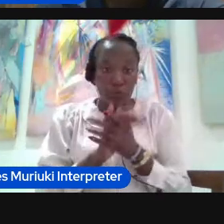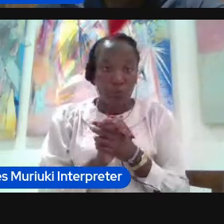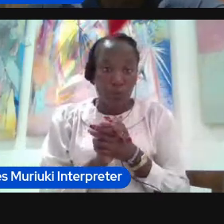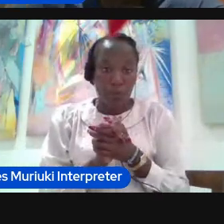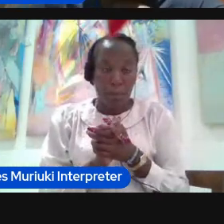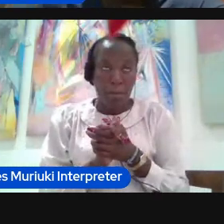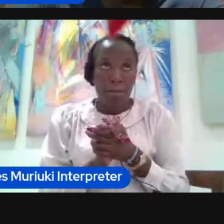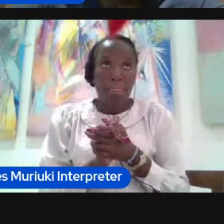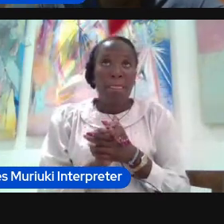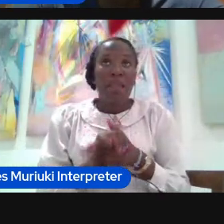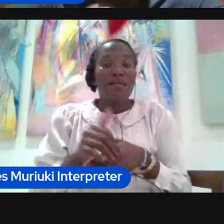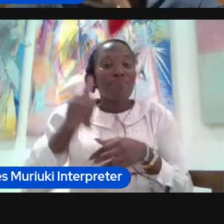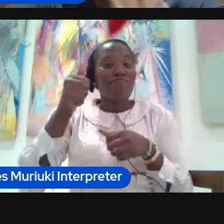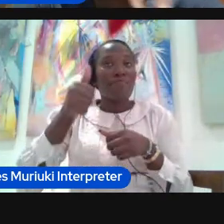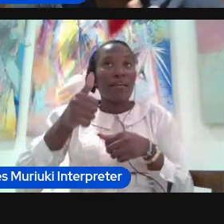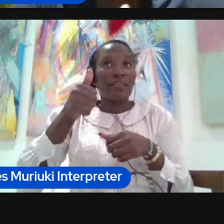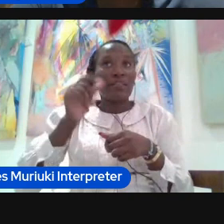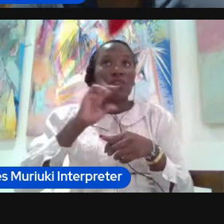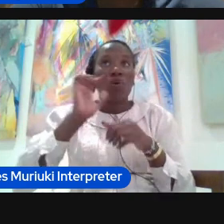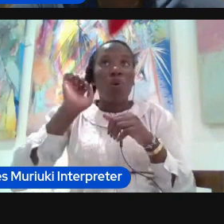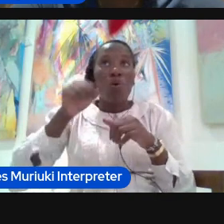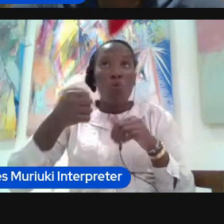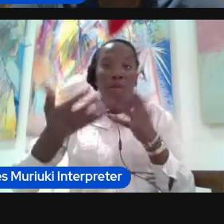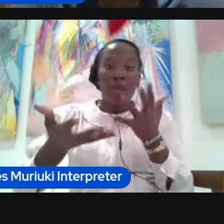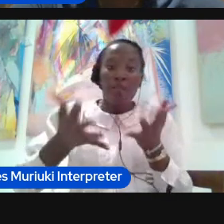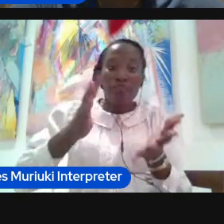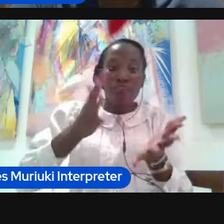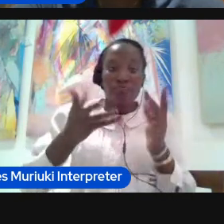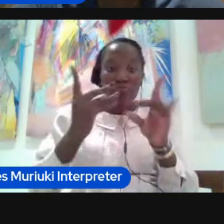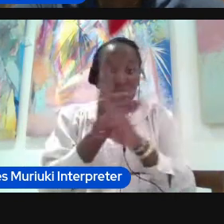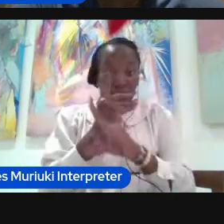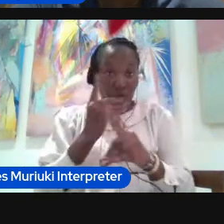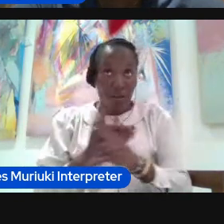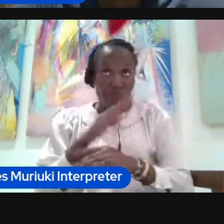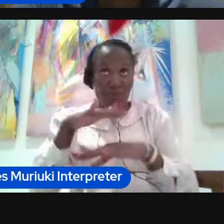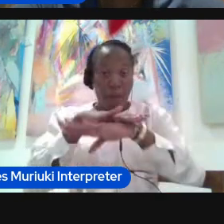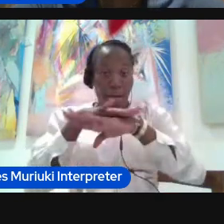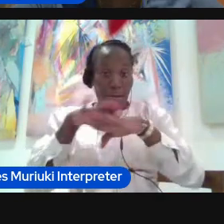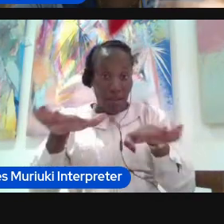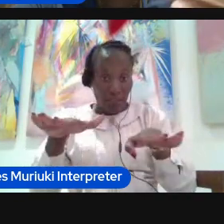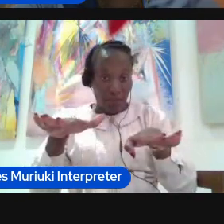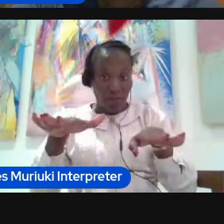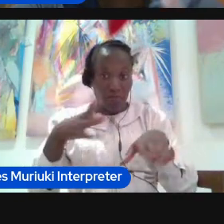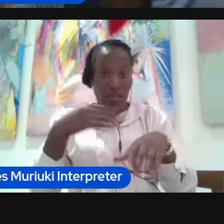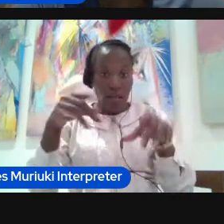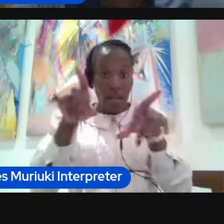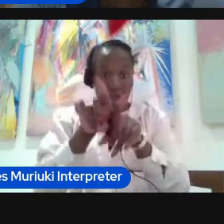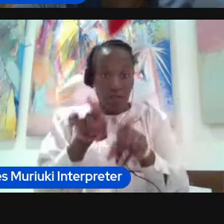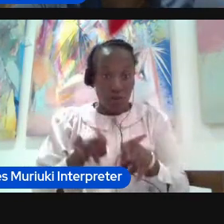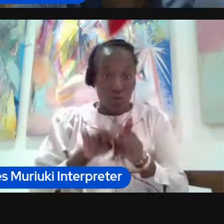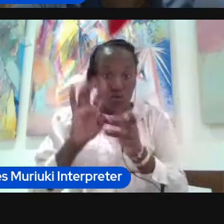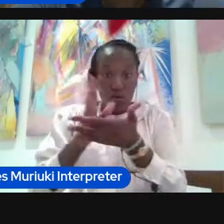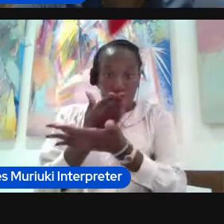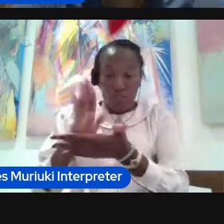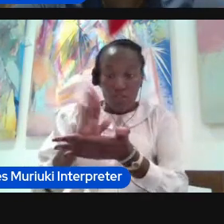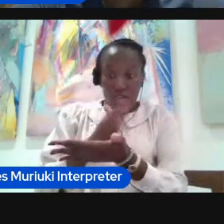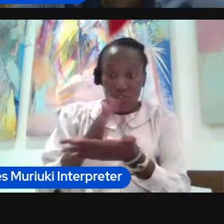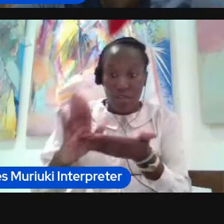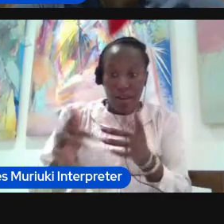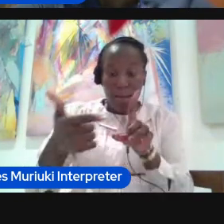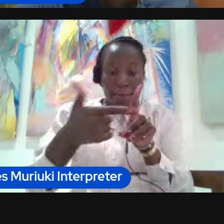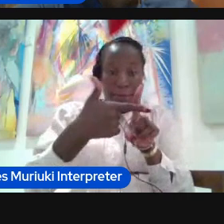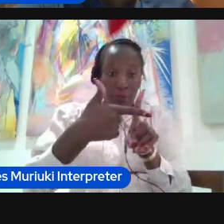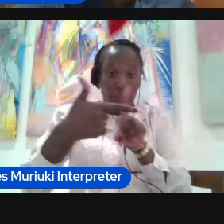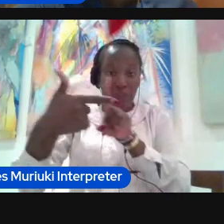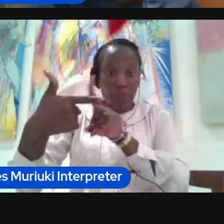Amazing. So we can leverage different platforms, and also just sharing positive